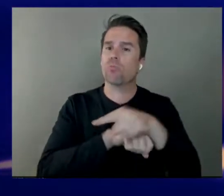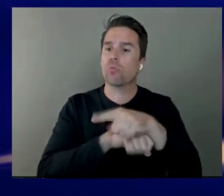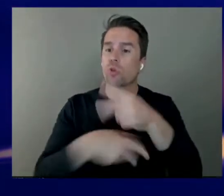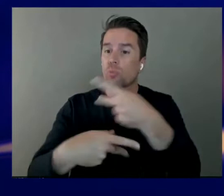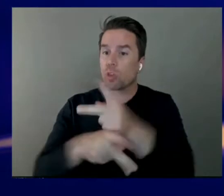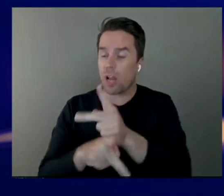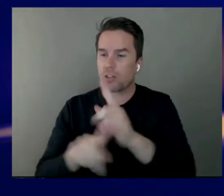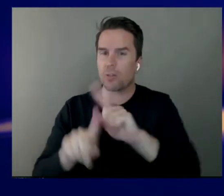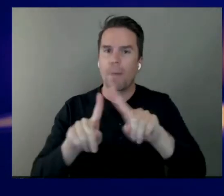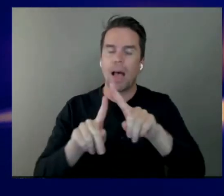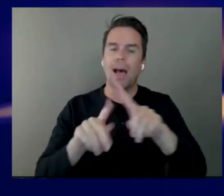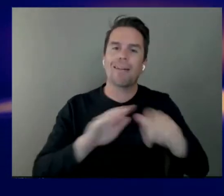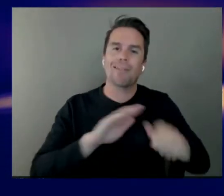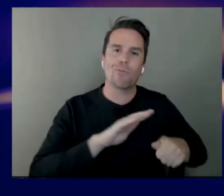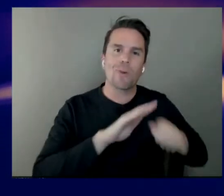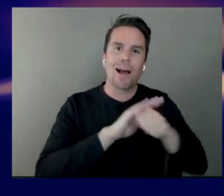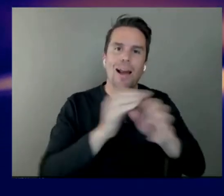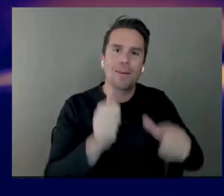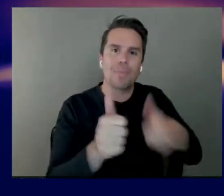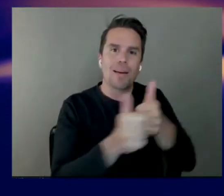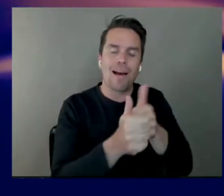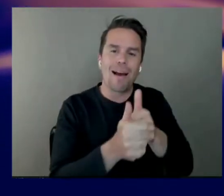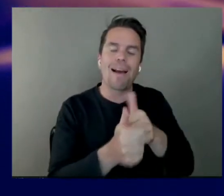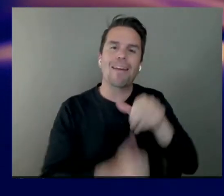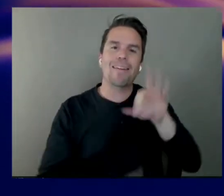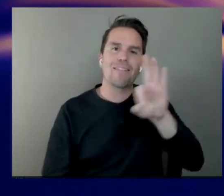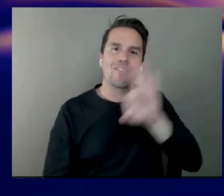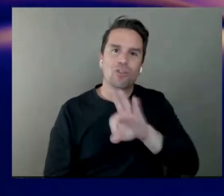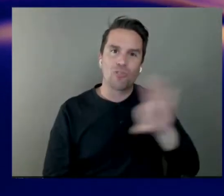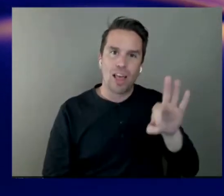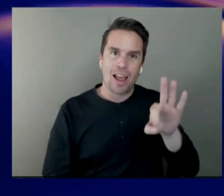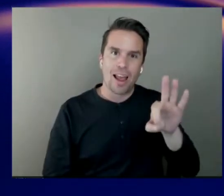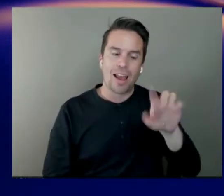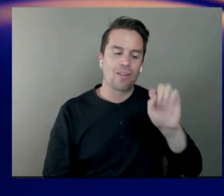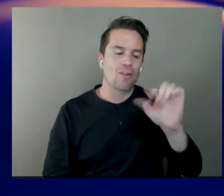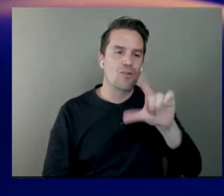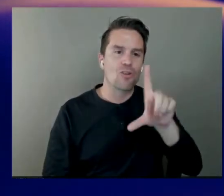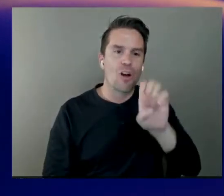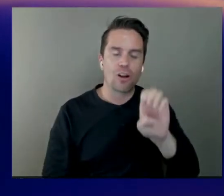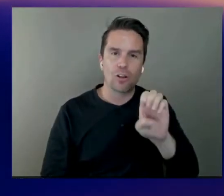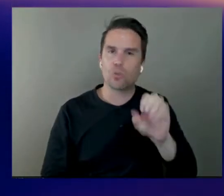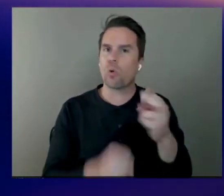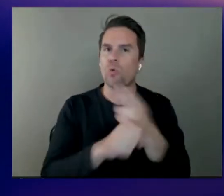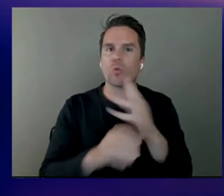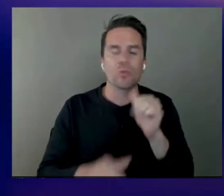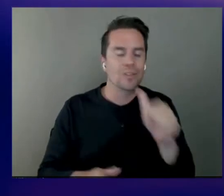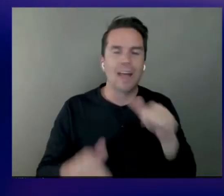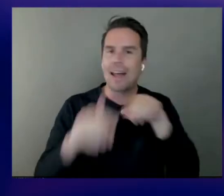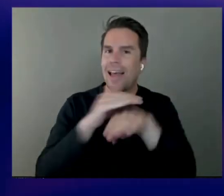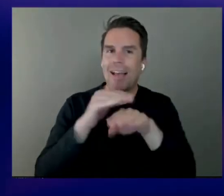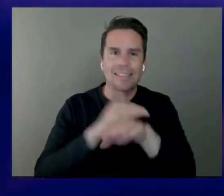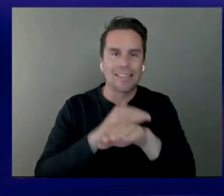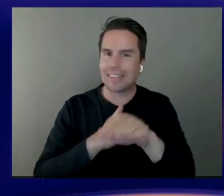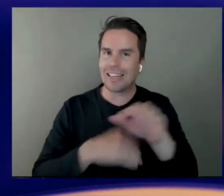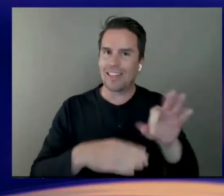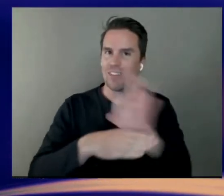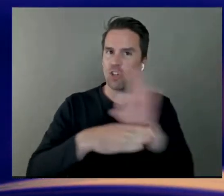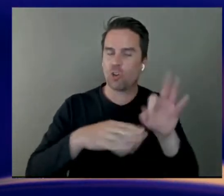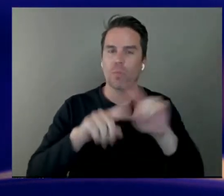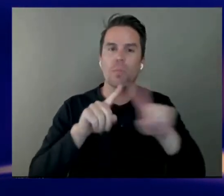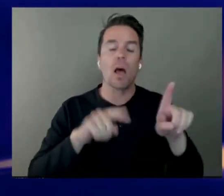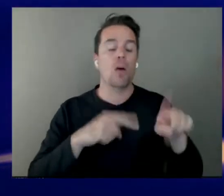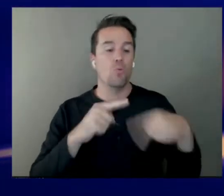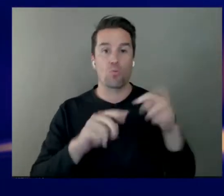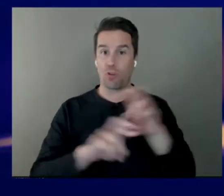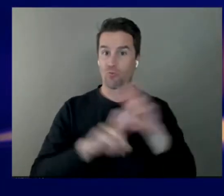a feature flag, a feature toggle. So none of your users are accessing this code on production, but when you're ready, you can turn that on. You can turn